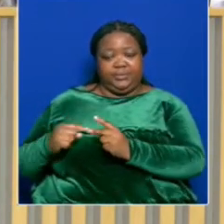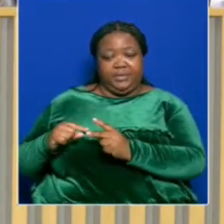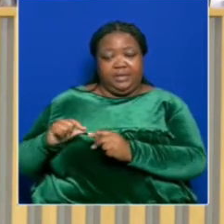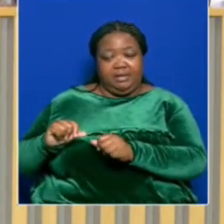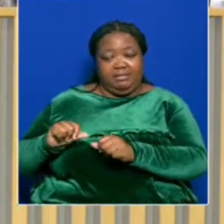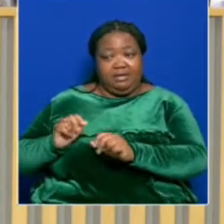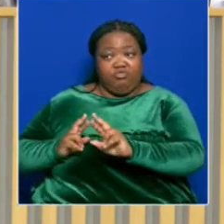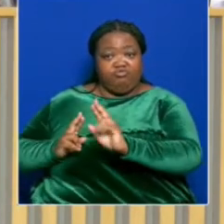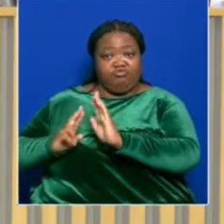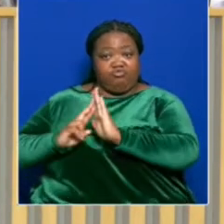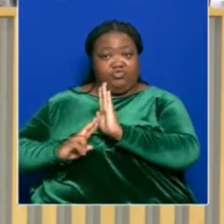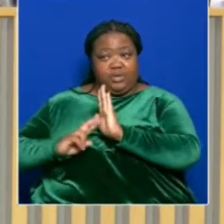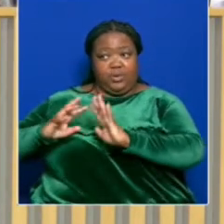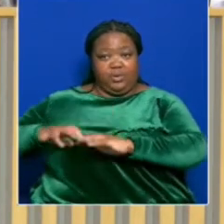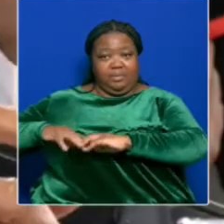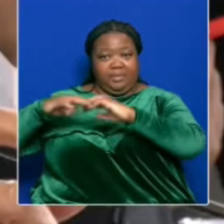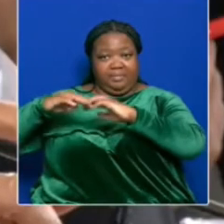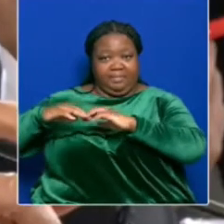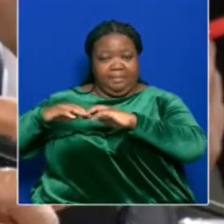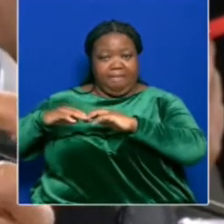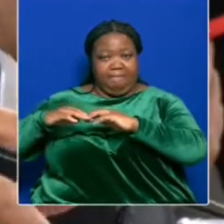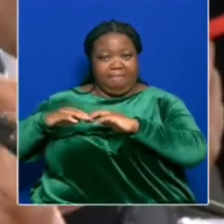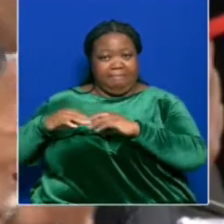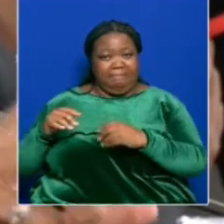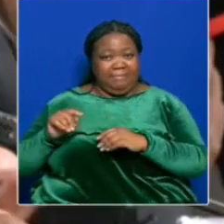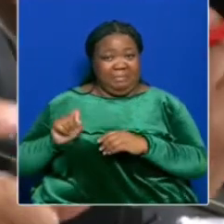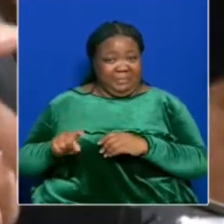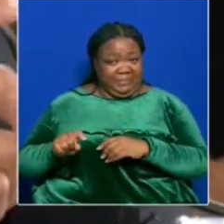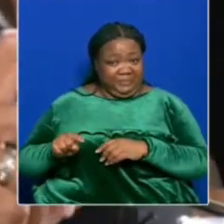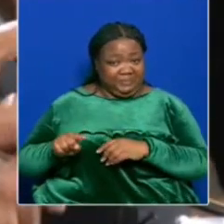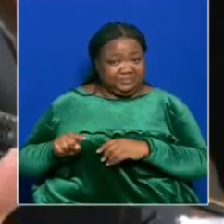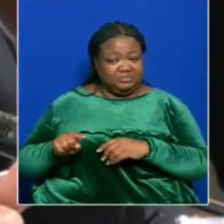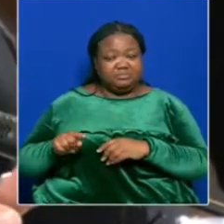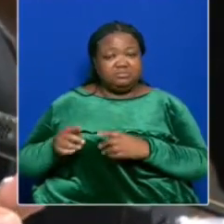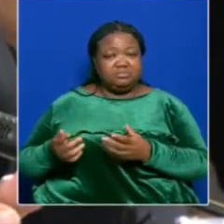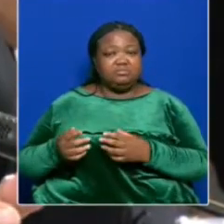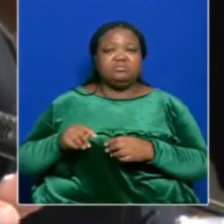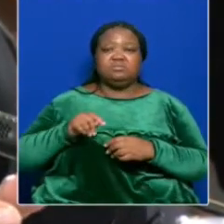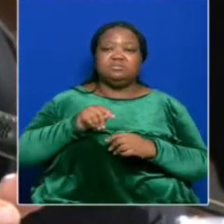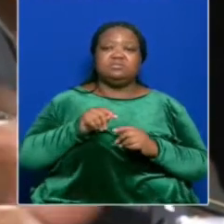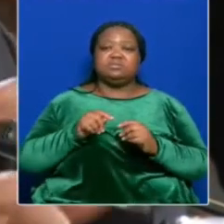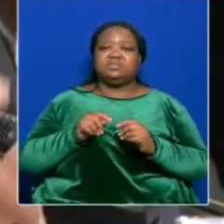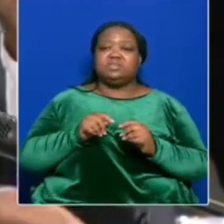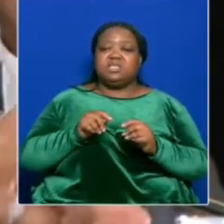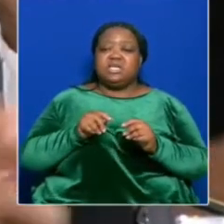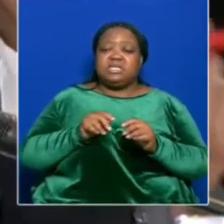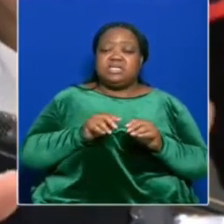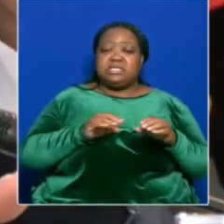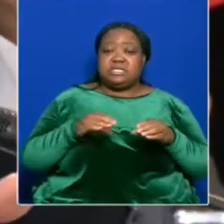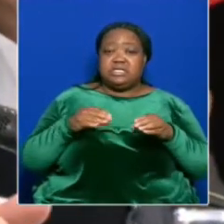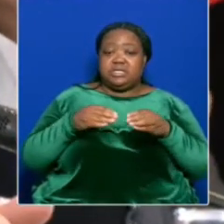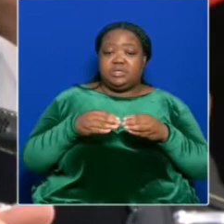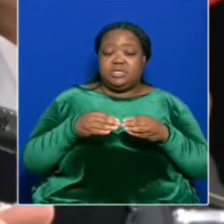report. Is it at that point that probity is brought in? Yes. The probity authority is